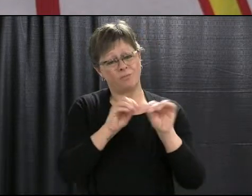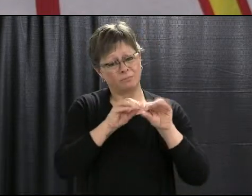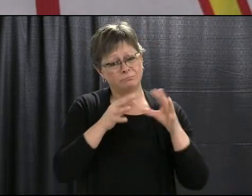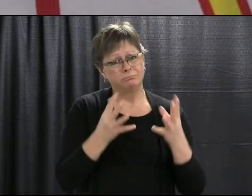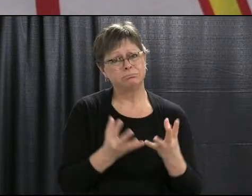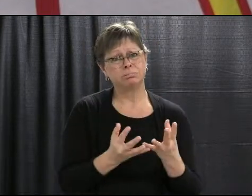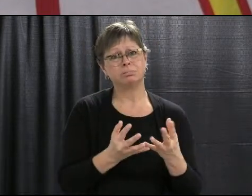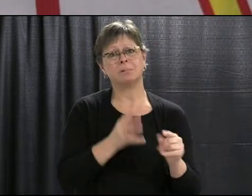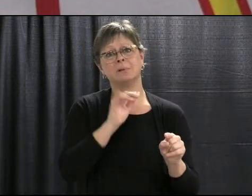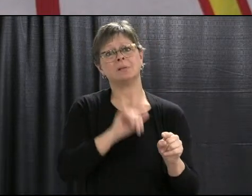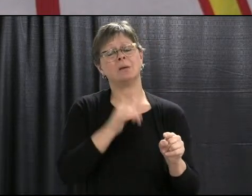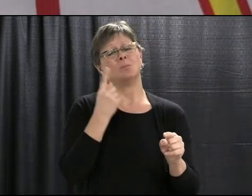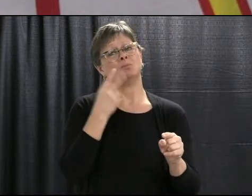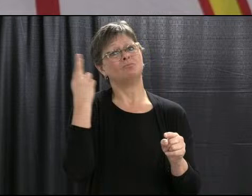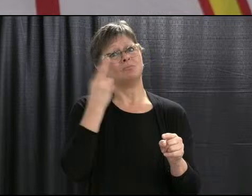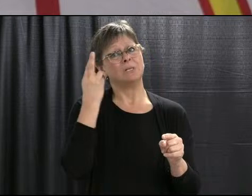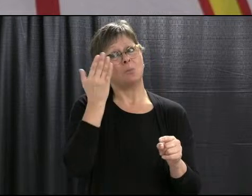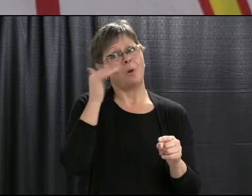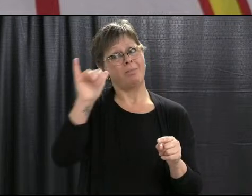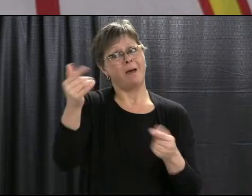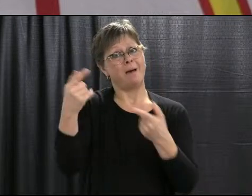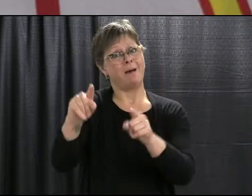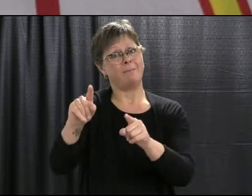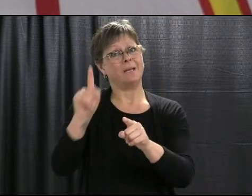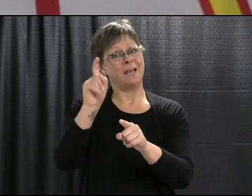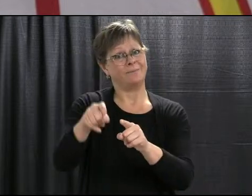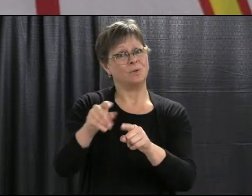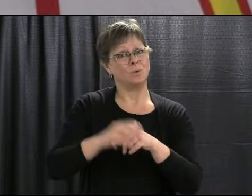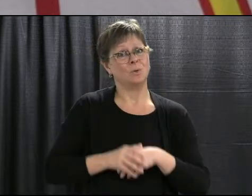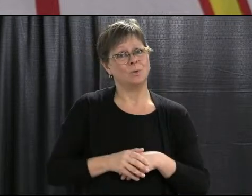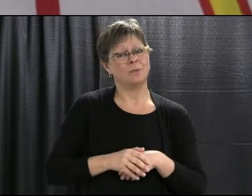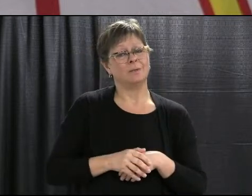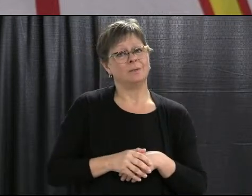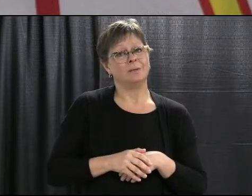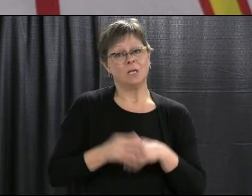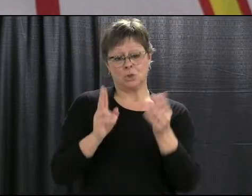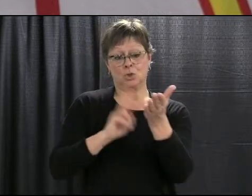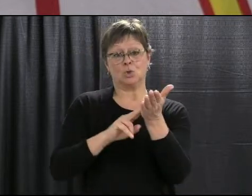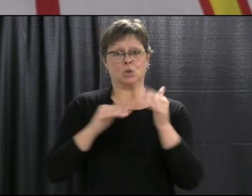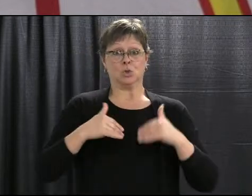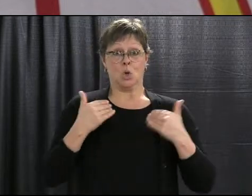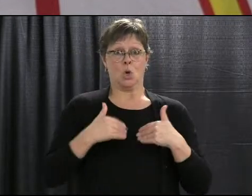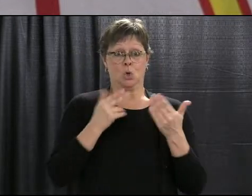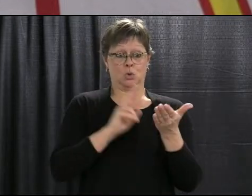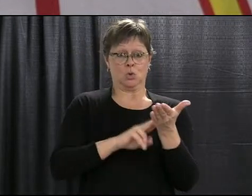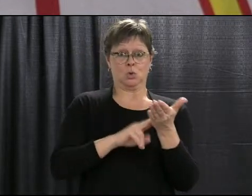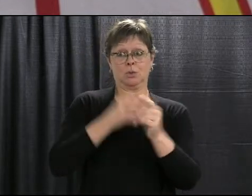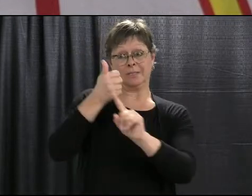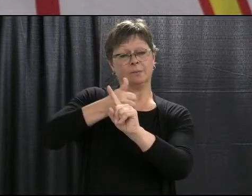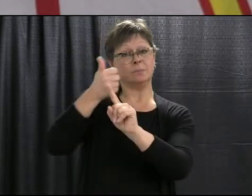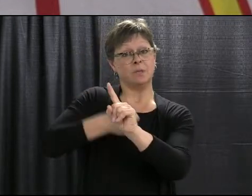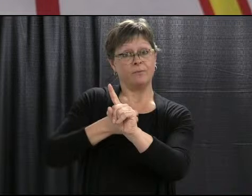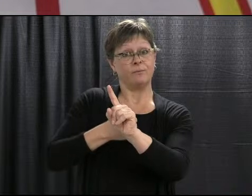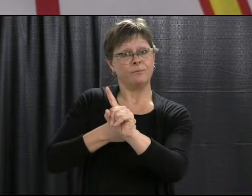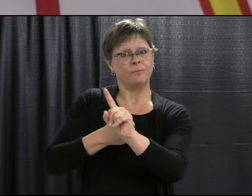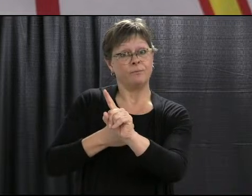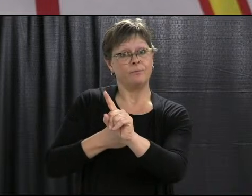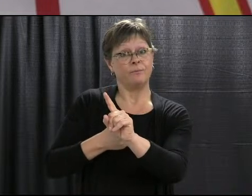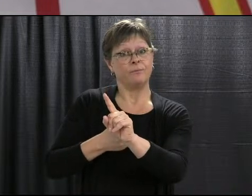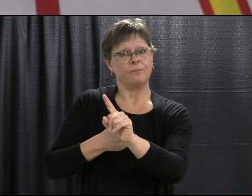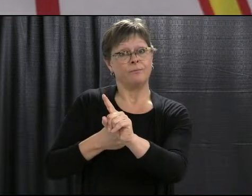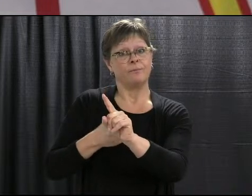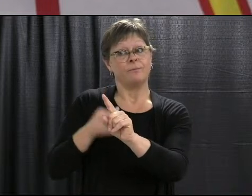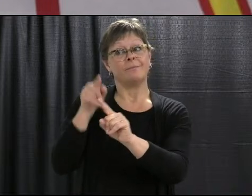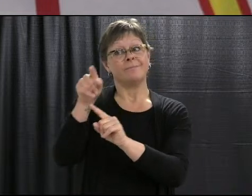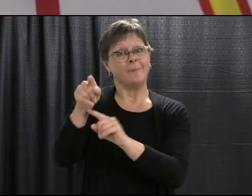was one of the reasons. The fact that individual nurses, younger nurses especially, have the